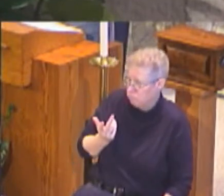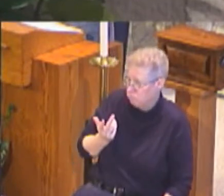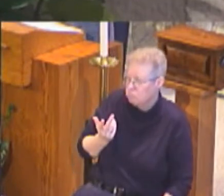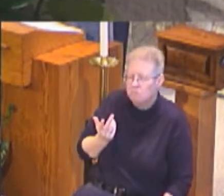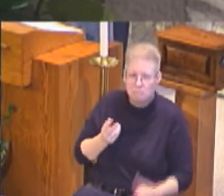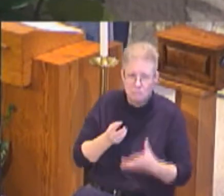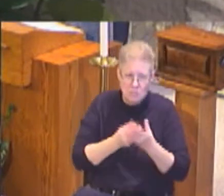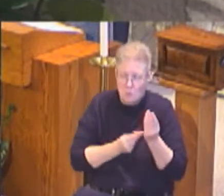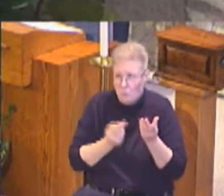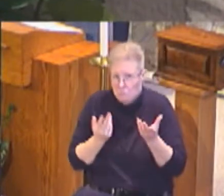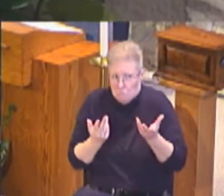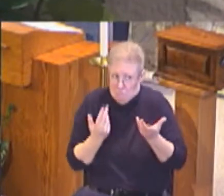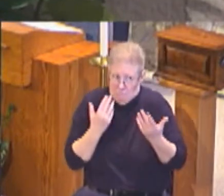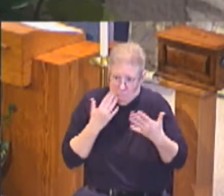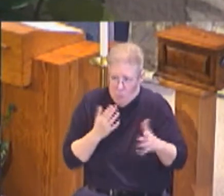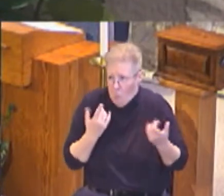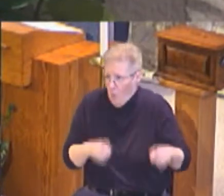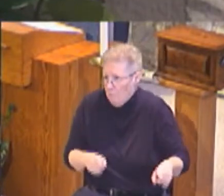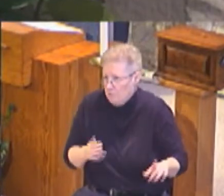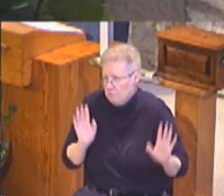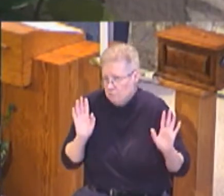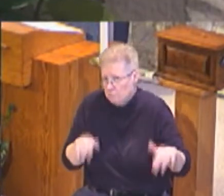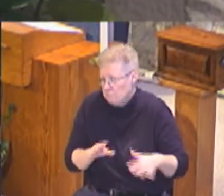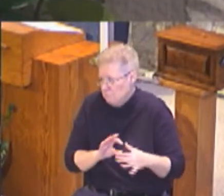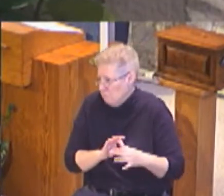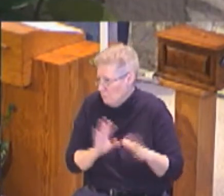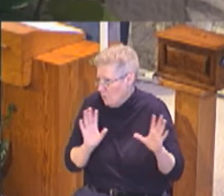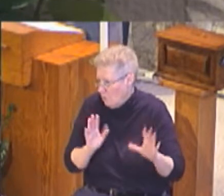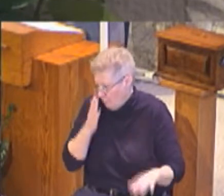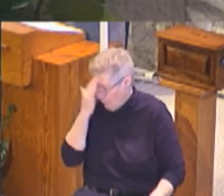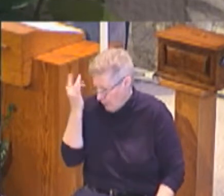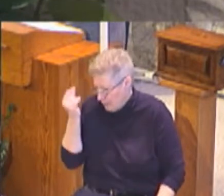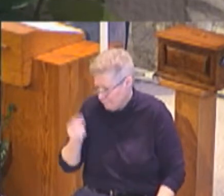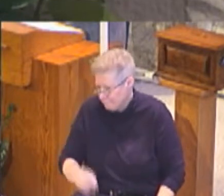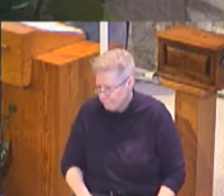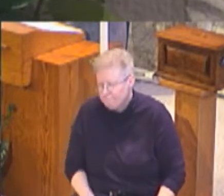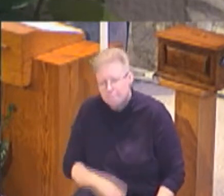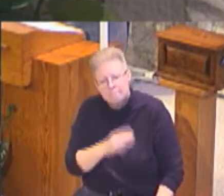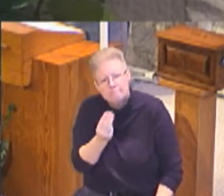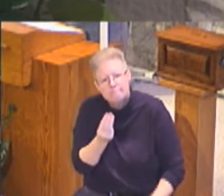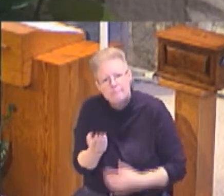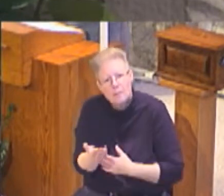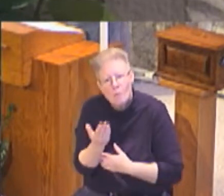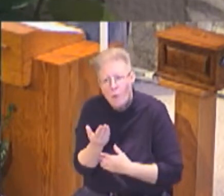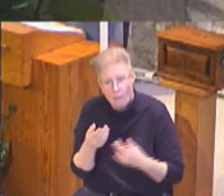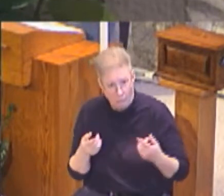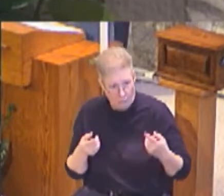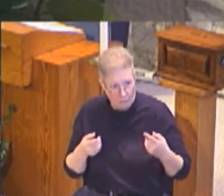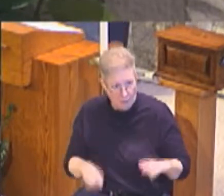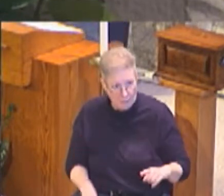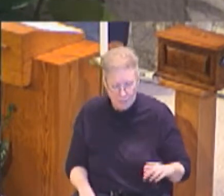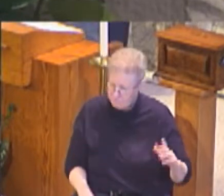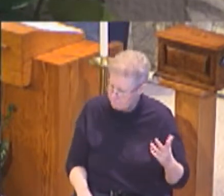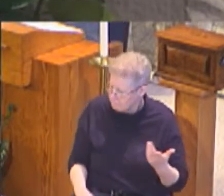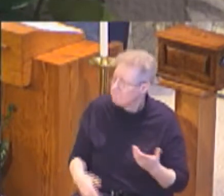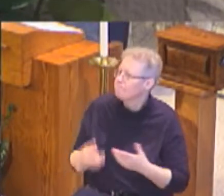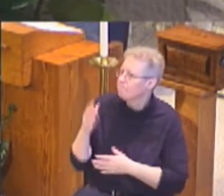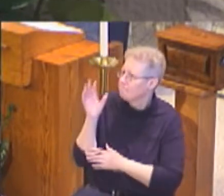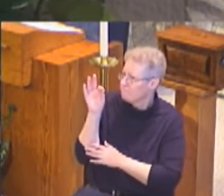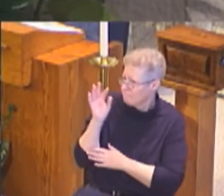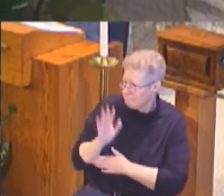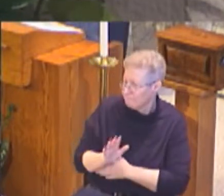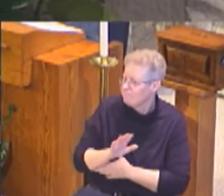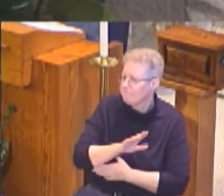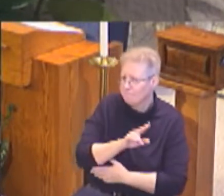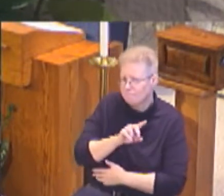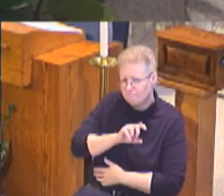just didn't know what had happened and let it go. Monday morning, he was back in his office